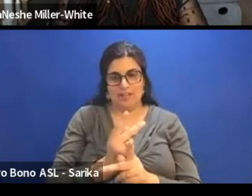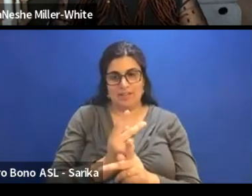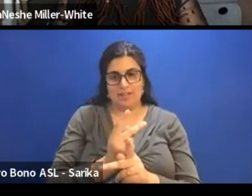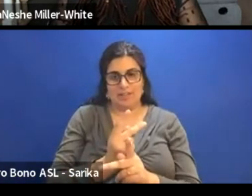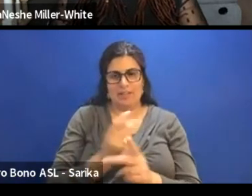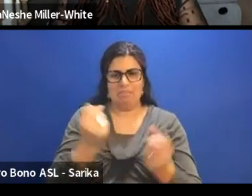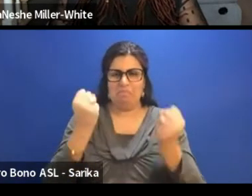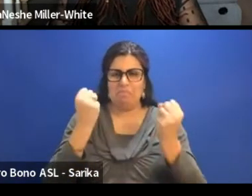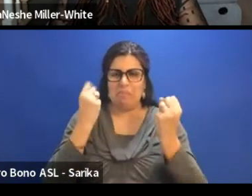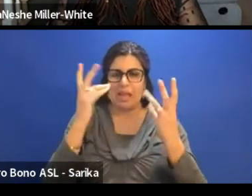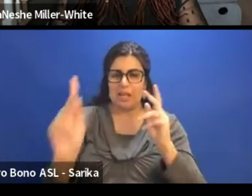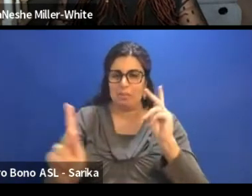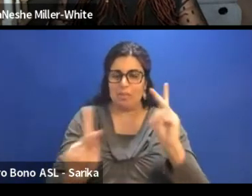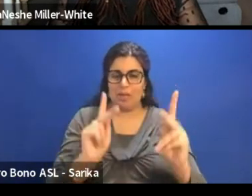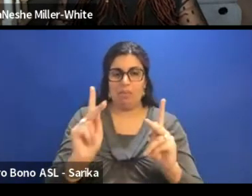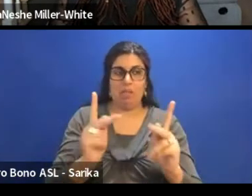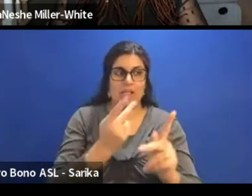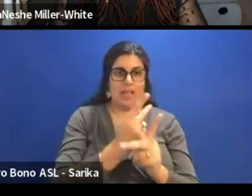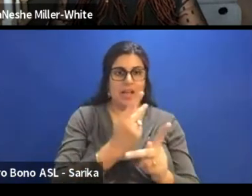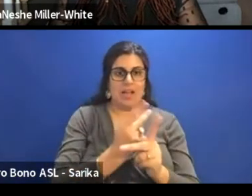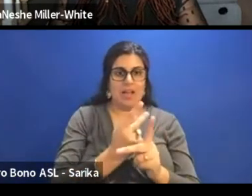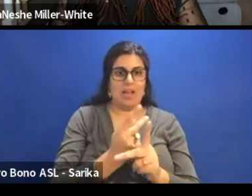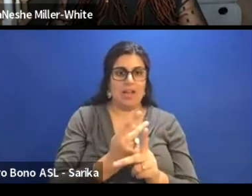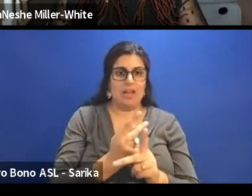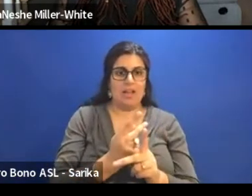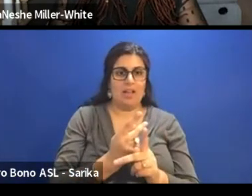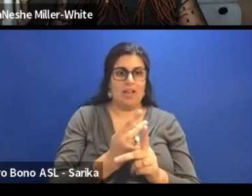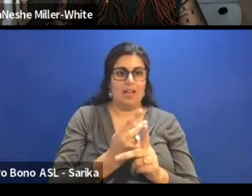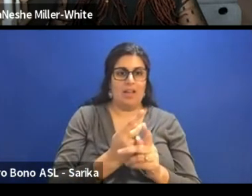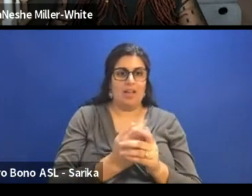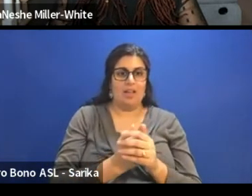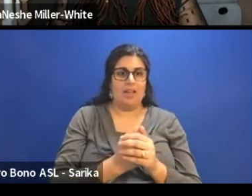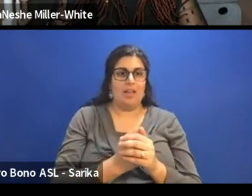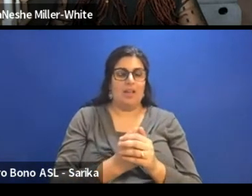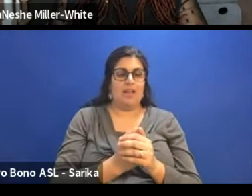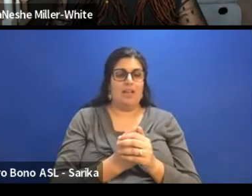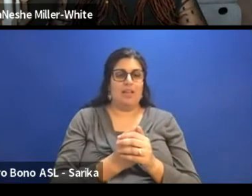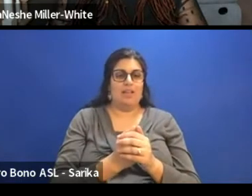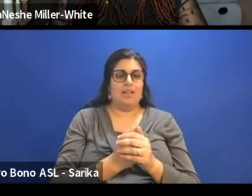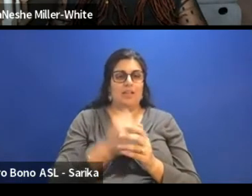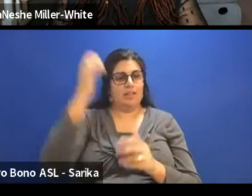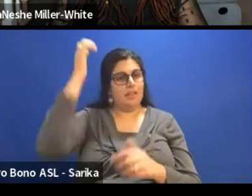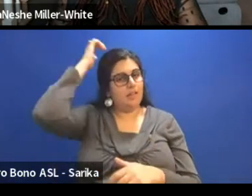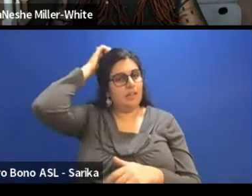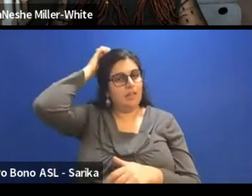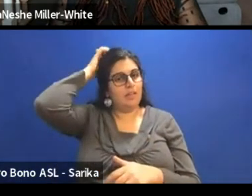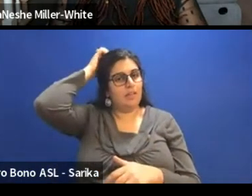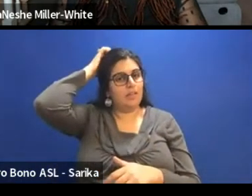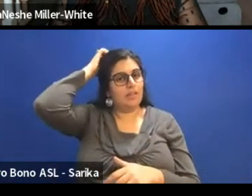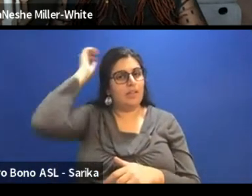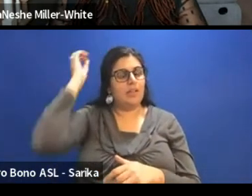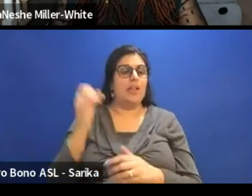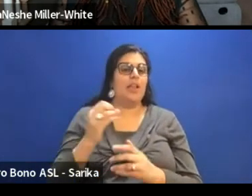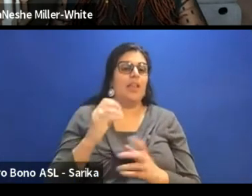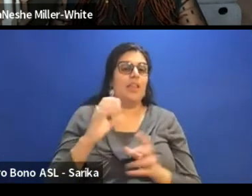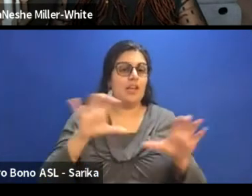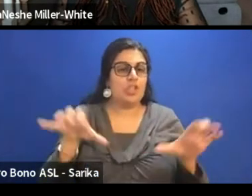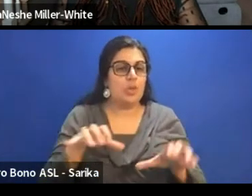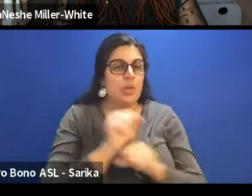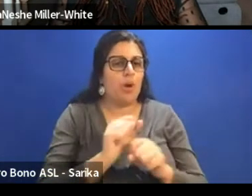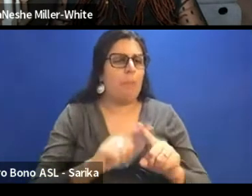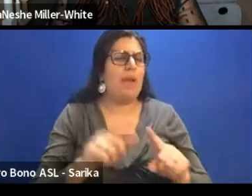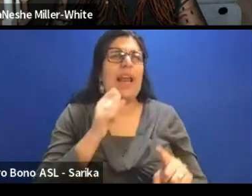the roles of caregiving, are assuming the labor of caregiving and don't necessarily realize that's what they're doing.